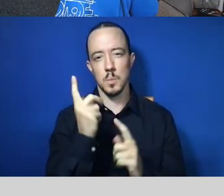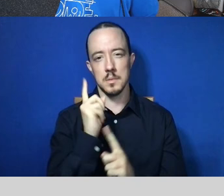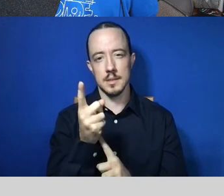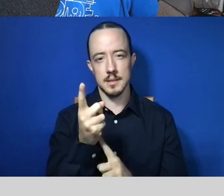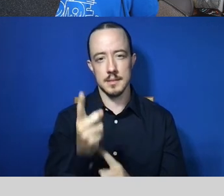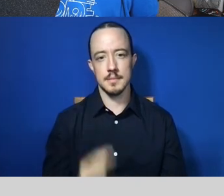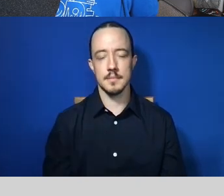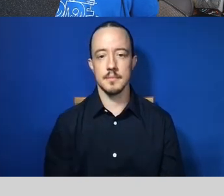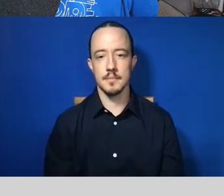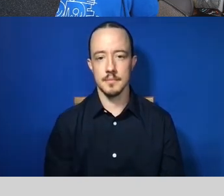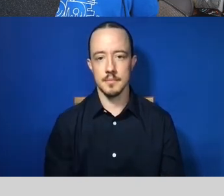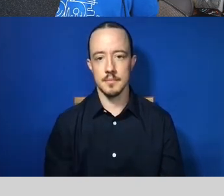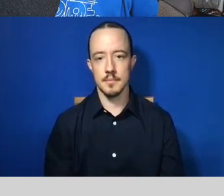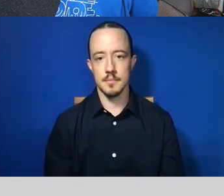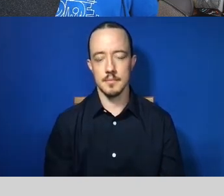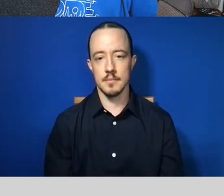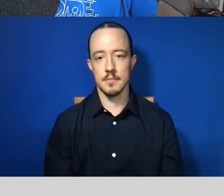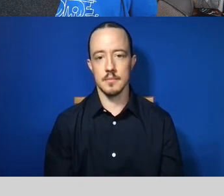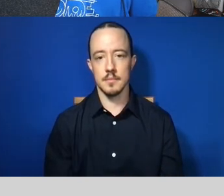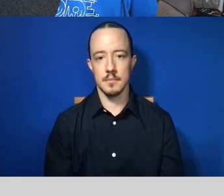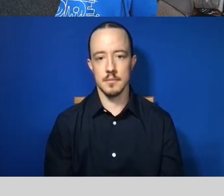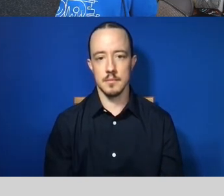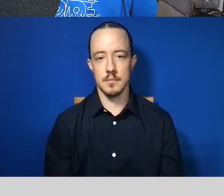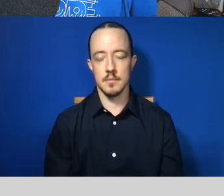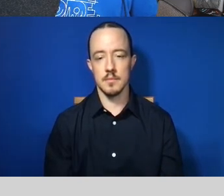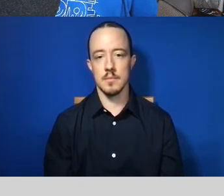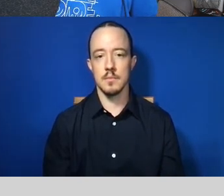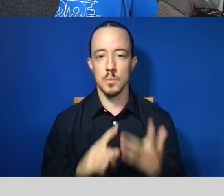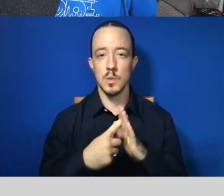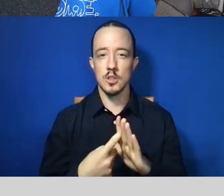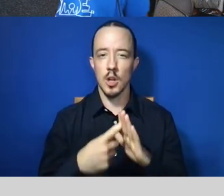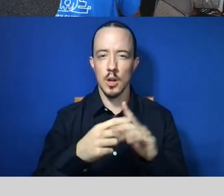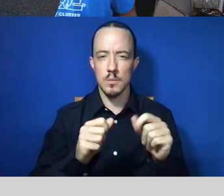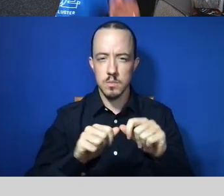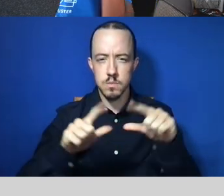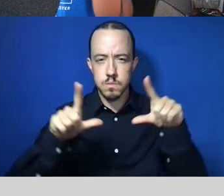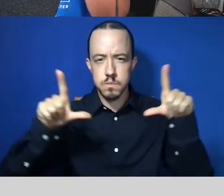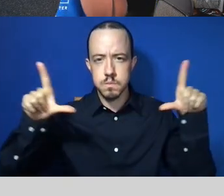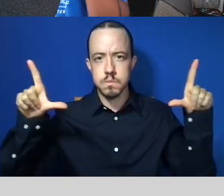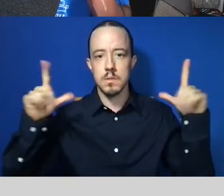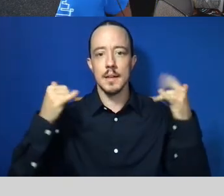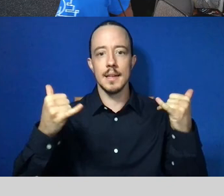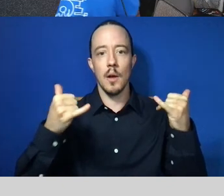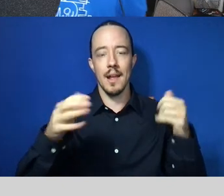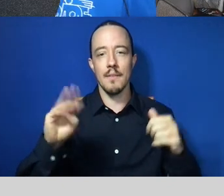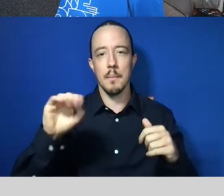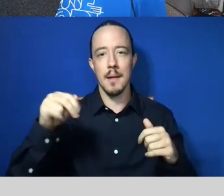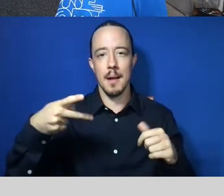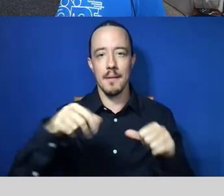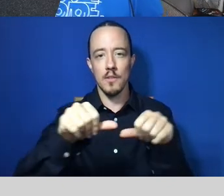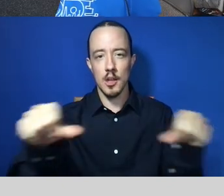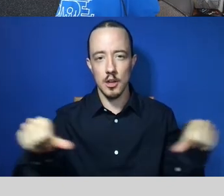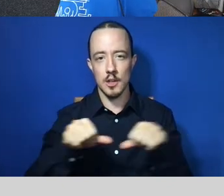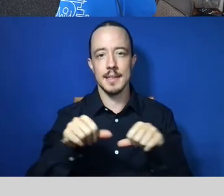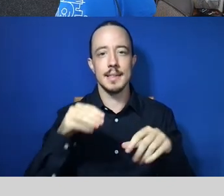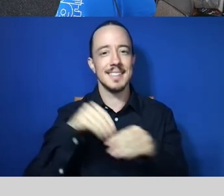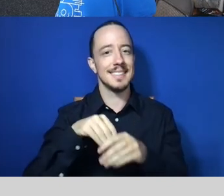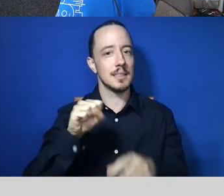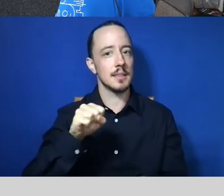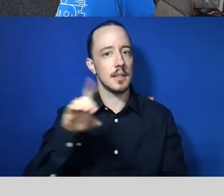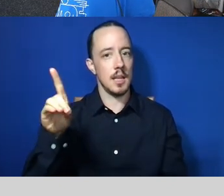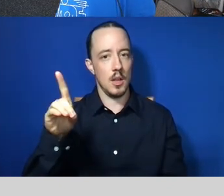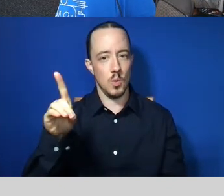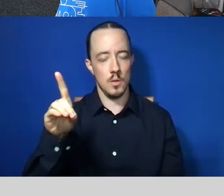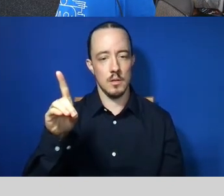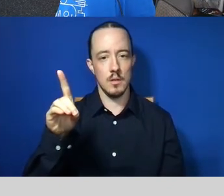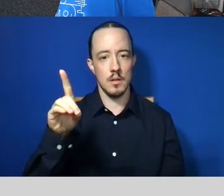gonna take a second, and we could have done the last year of data, probably would have been a little bit faster. But we start zooming in, and we now have a map of our area